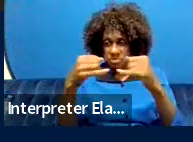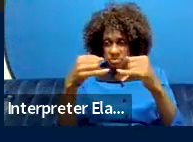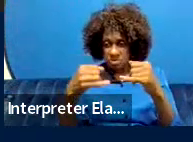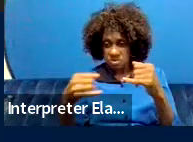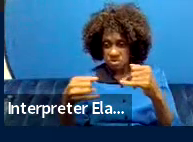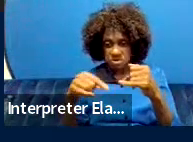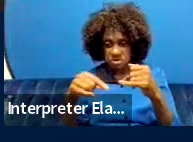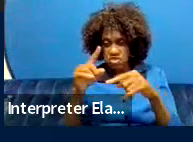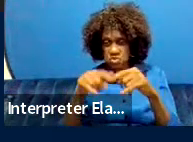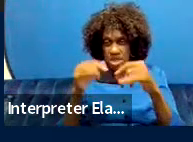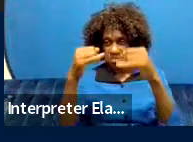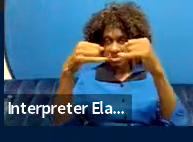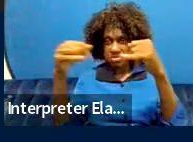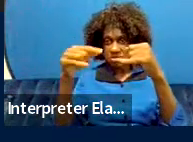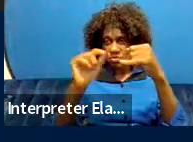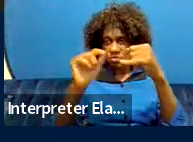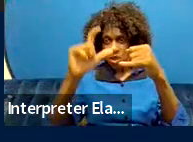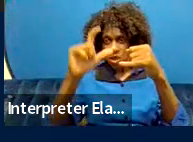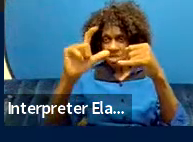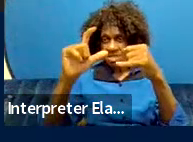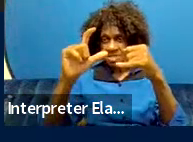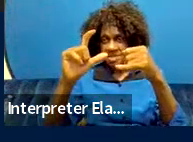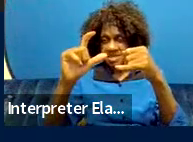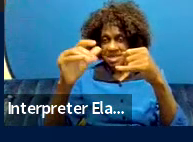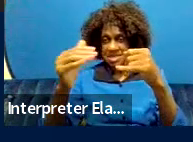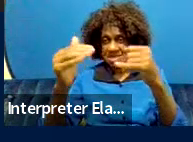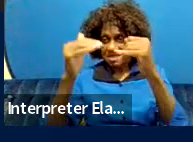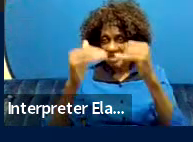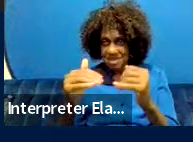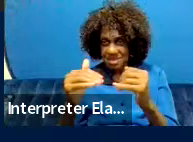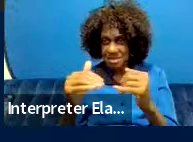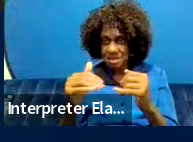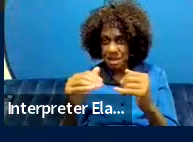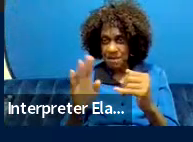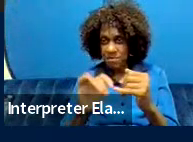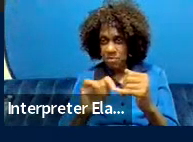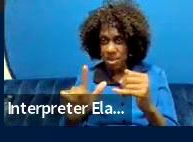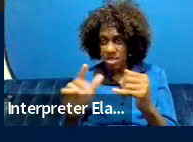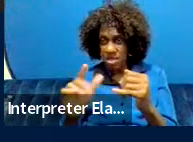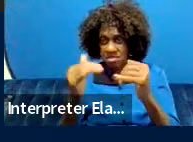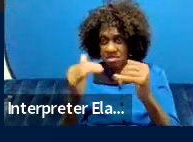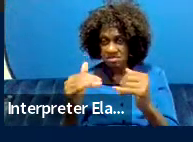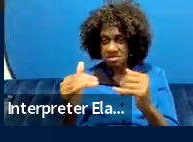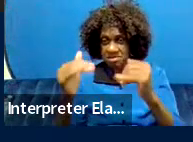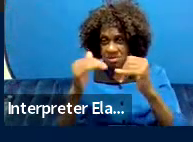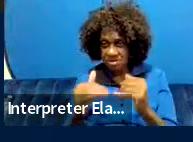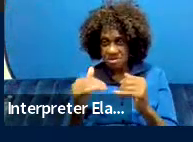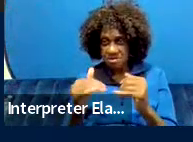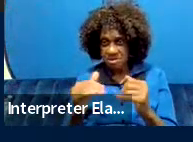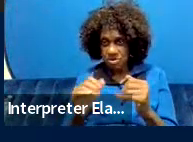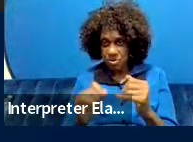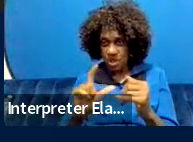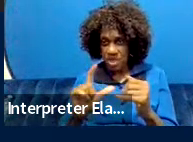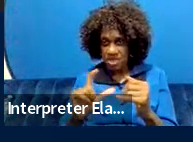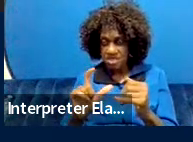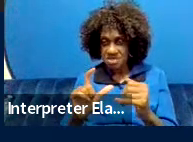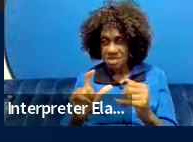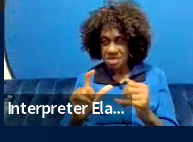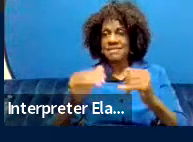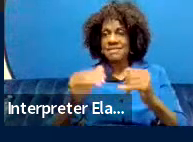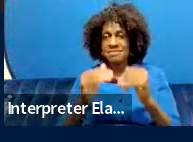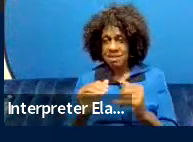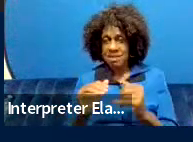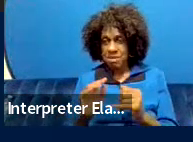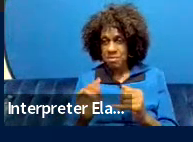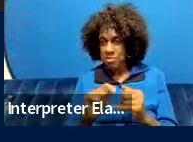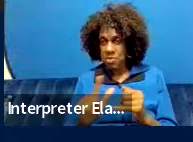put line 1 of raised characters and then Braille and below that, and then line 2 of raised characters and Braille below that,